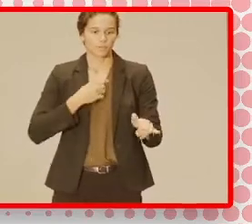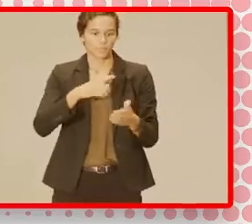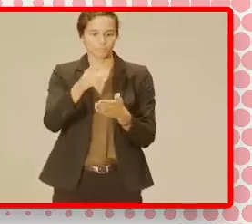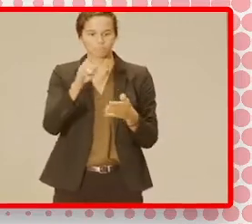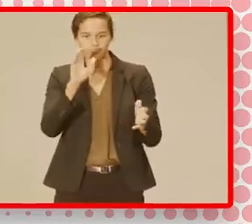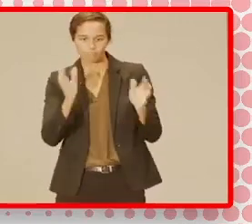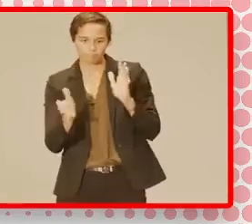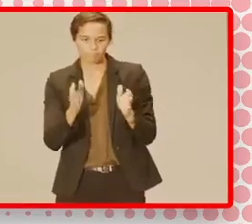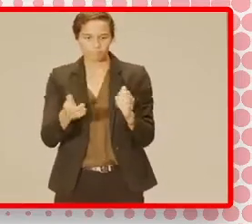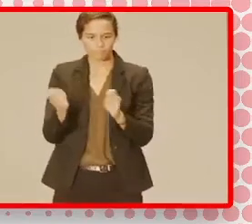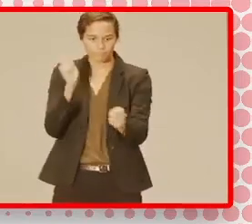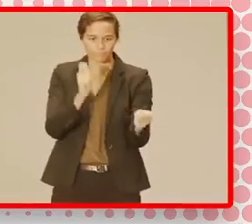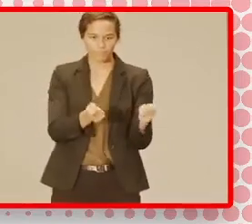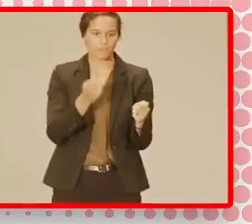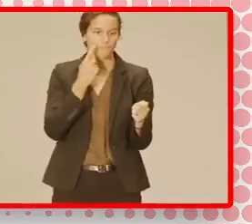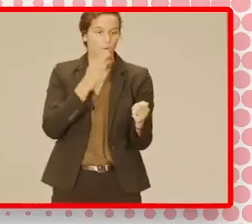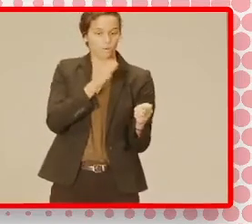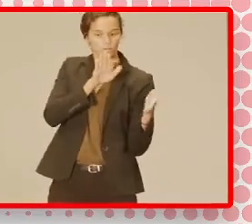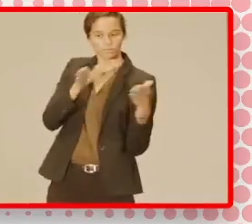pain.